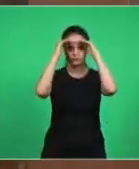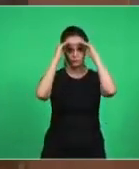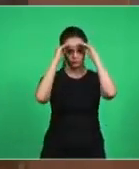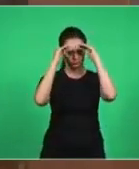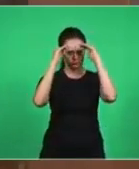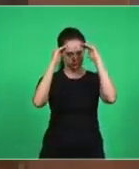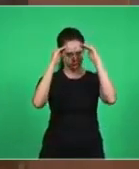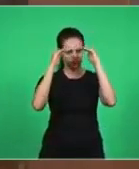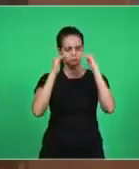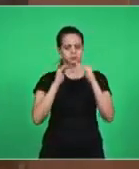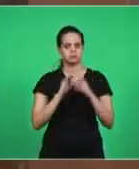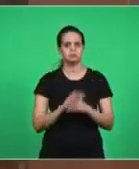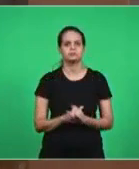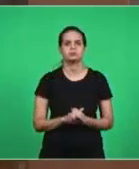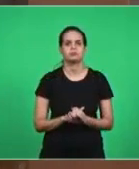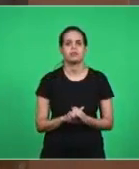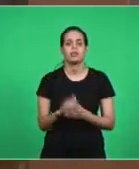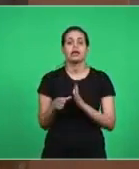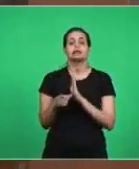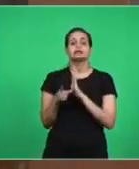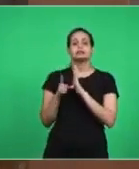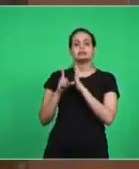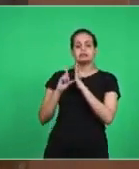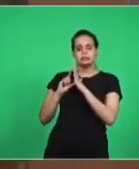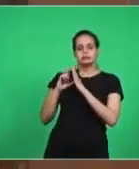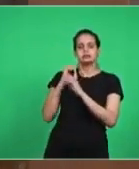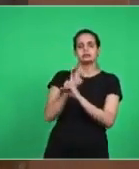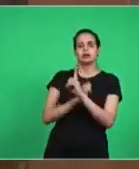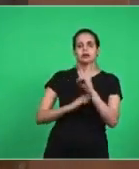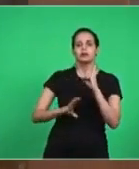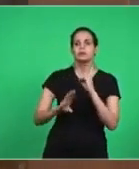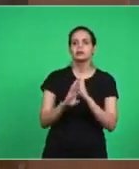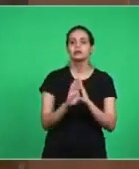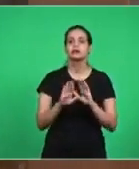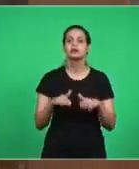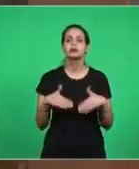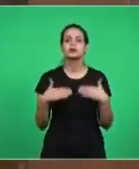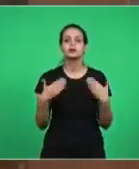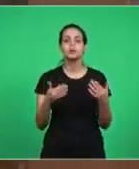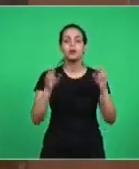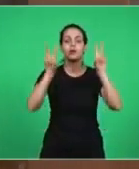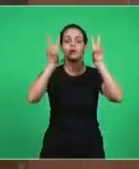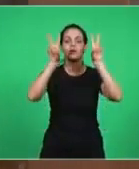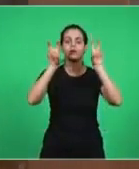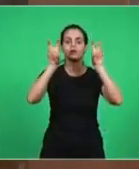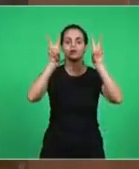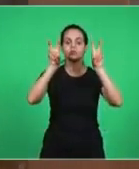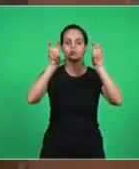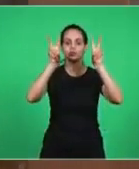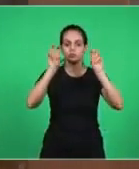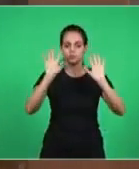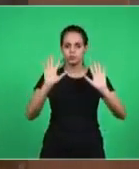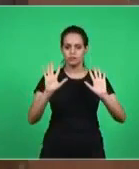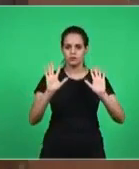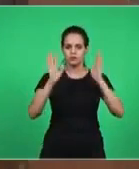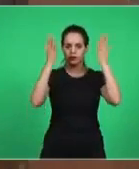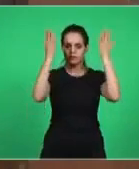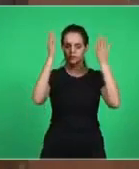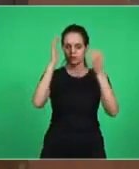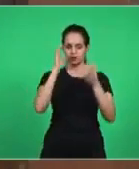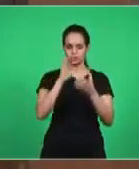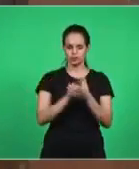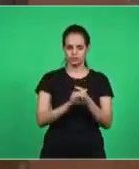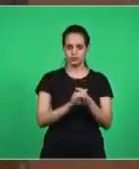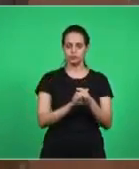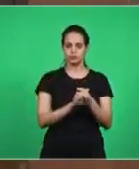And the day before, previously on the previous Sunday school, what was our topic was the wedding